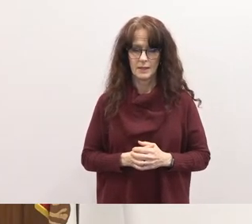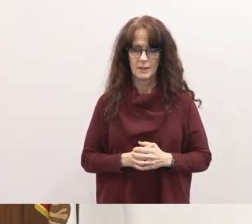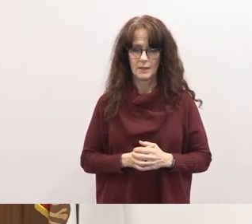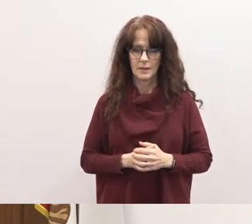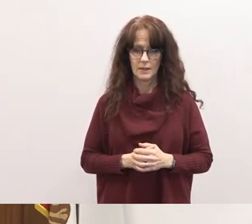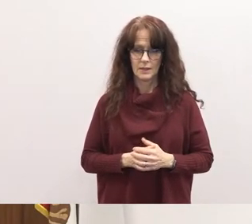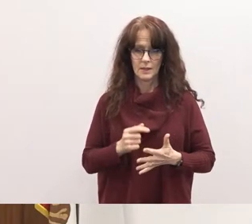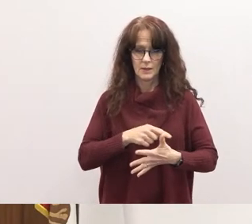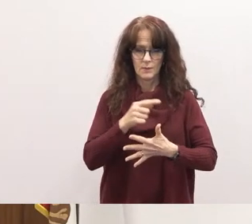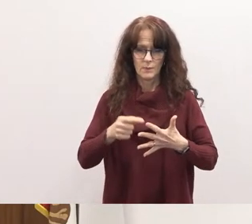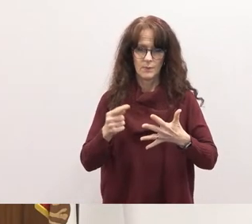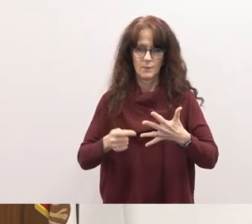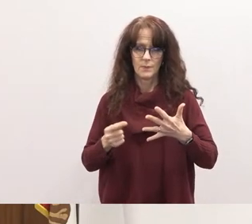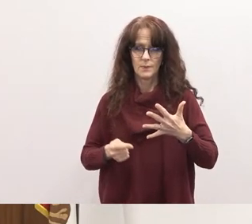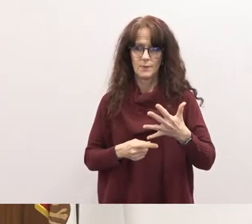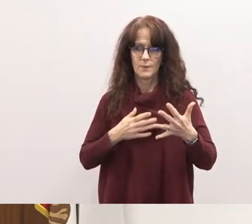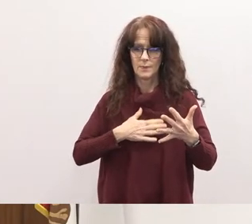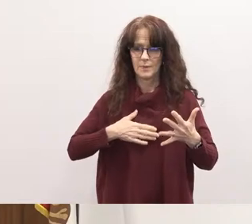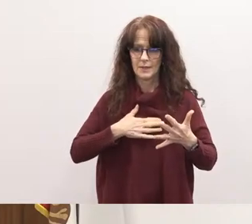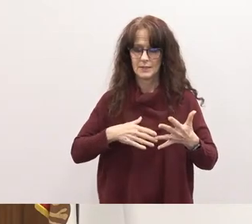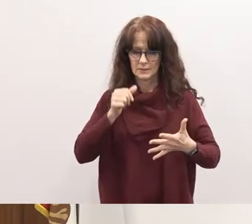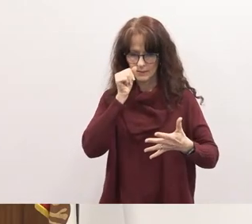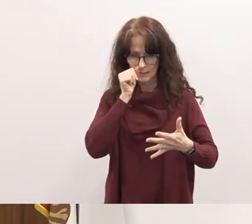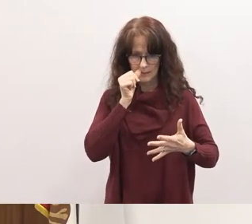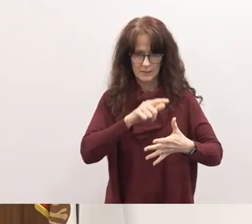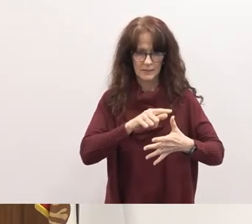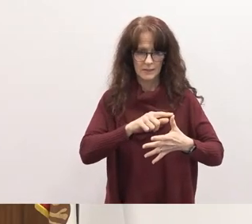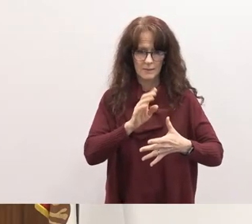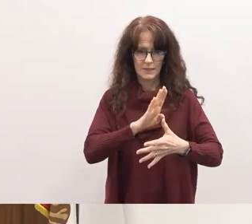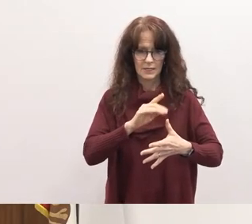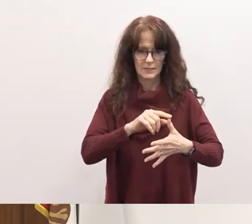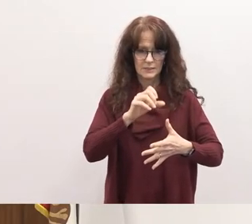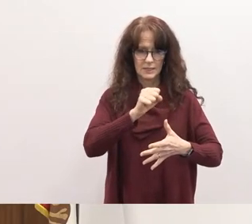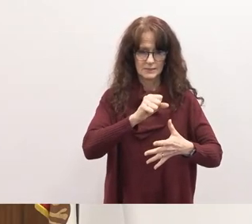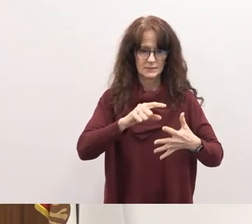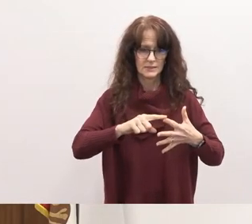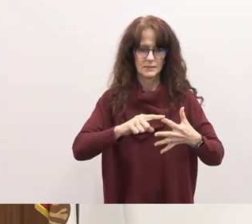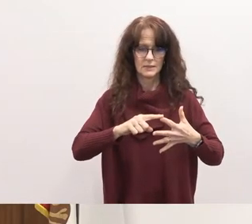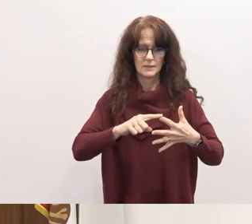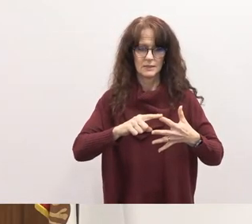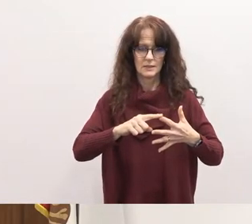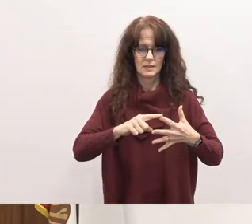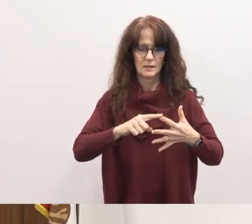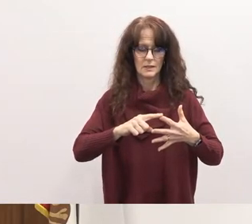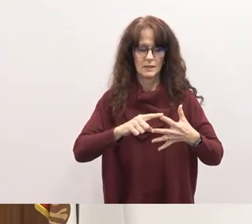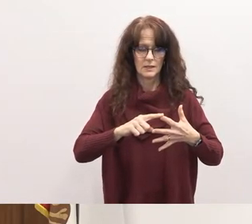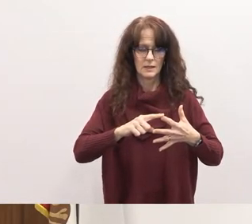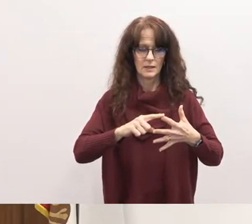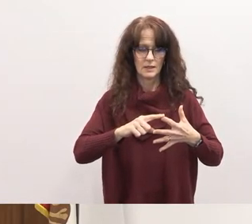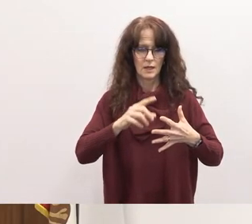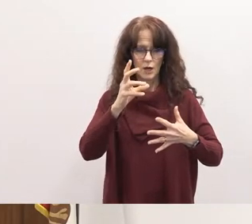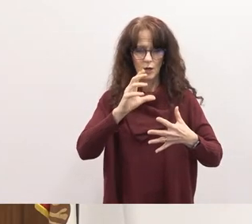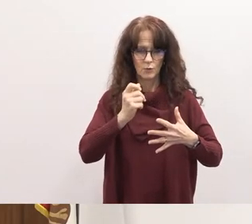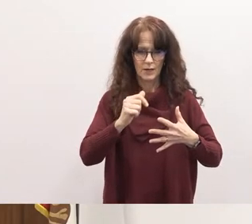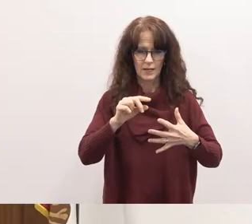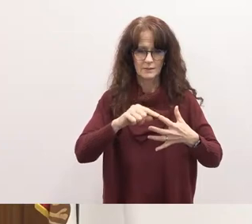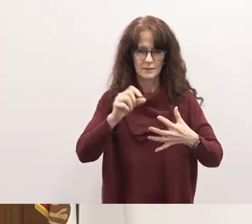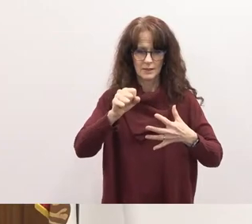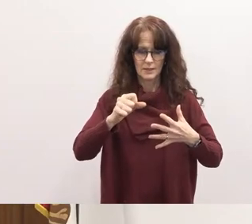And Madam Secretary, you take the vote. Member Benitez? Aye. President Craighead?